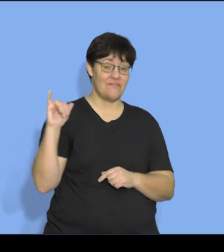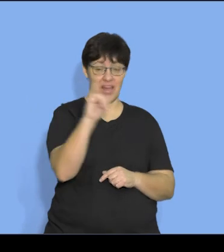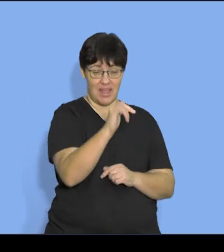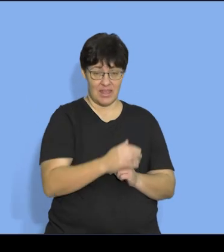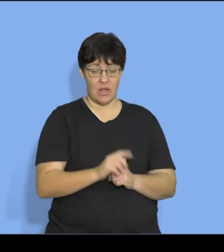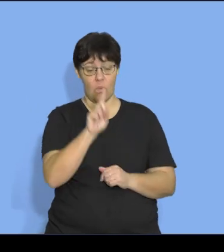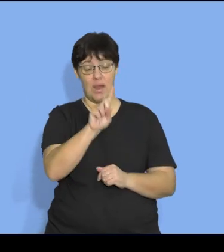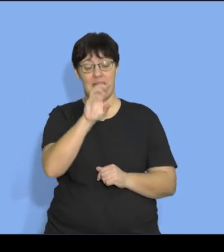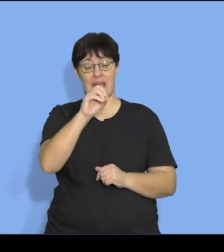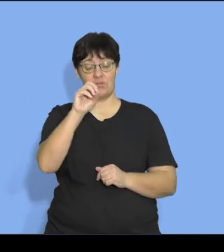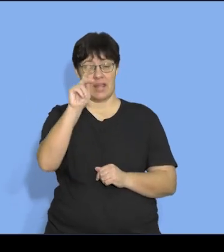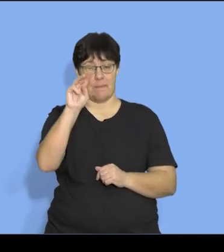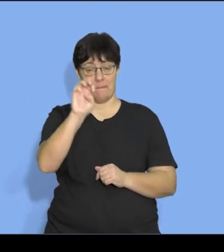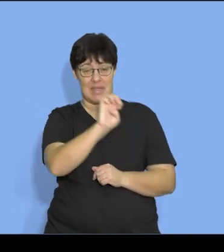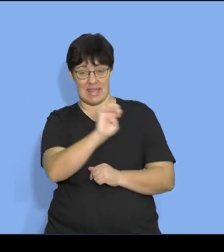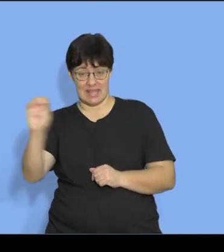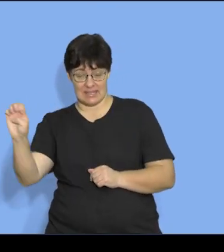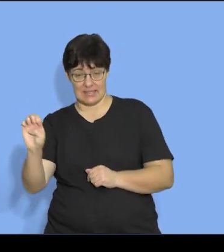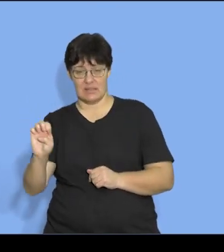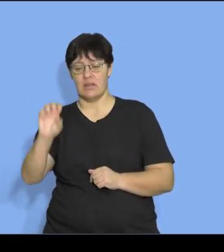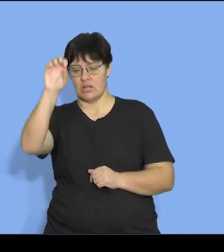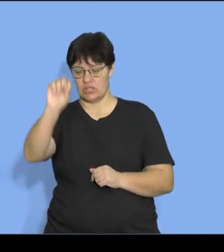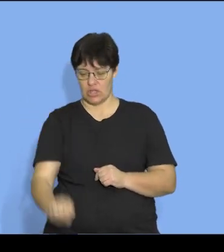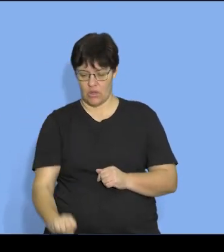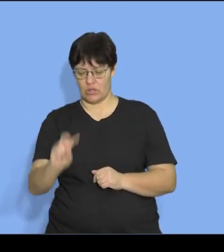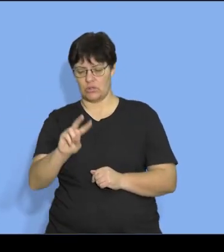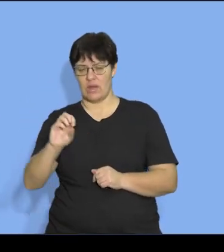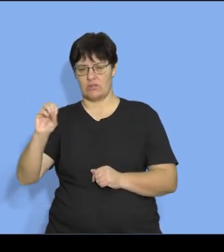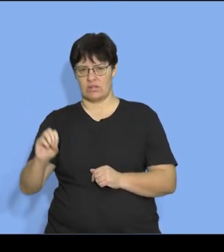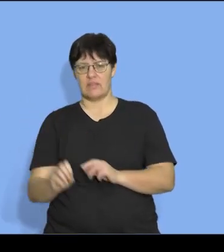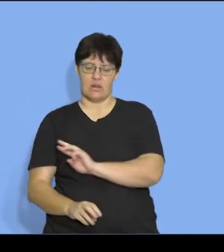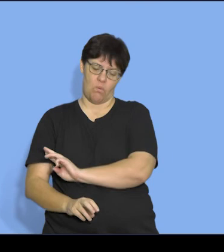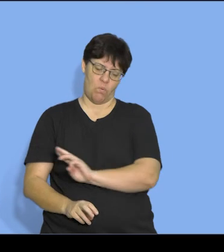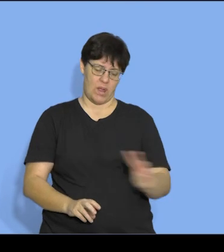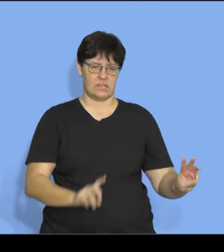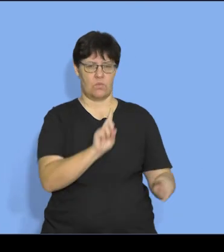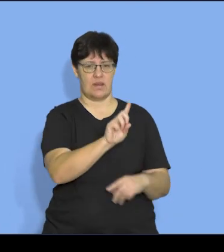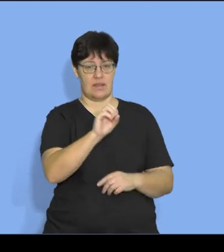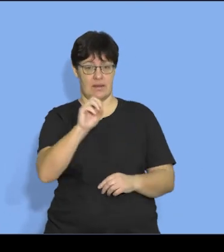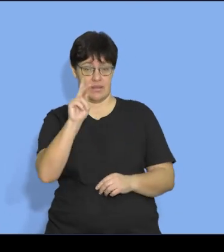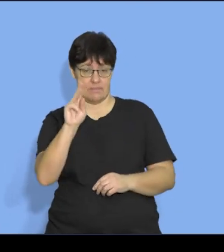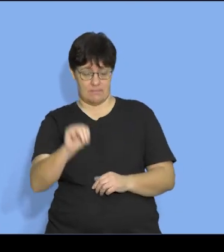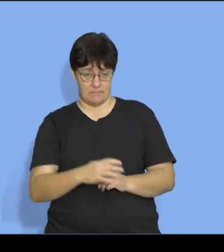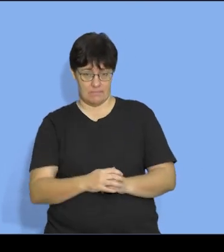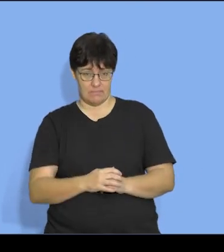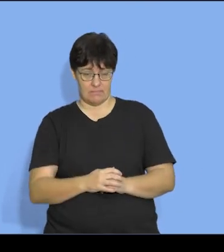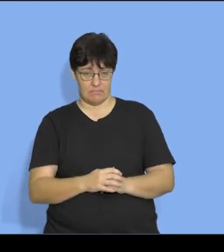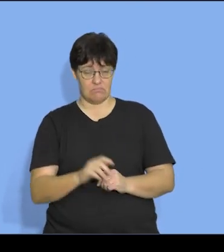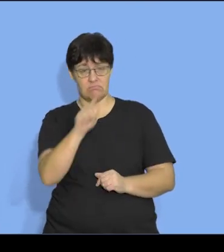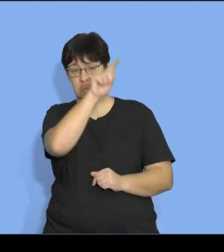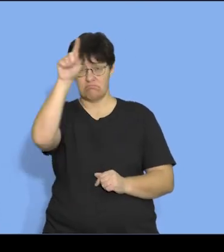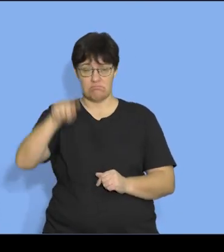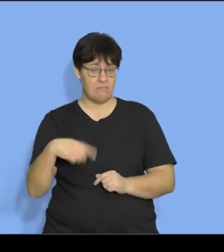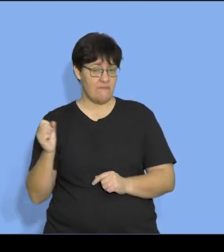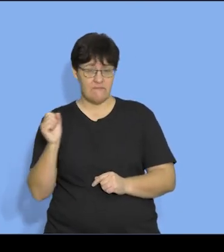100 kilometers east, 200 kilometers south, and finally 100 kilometers west. We want to know how far it flew